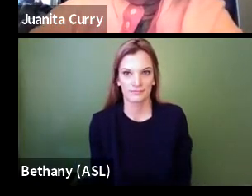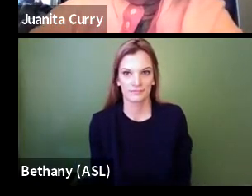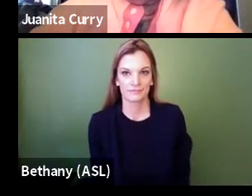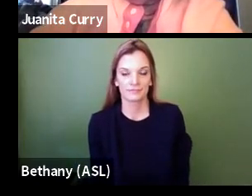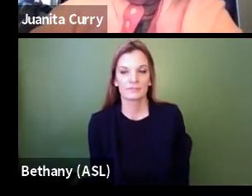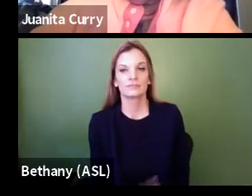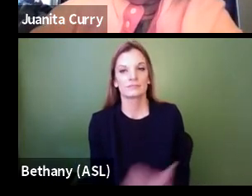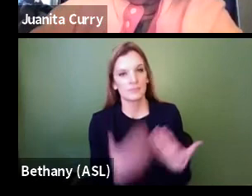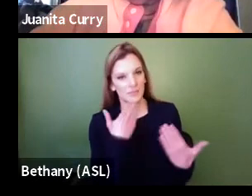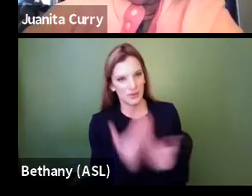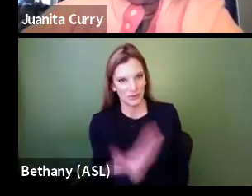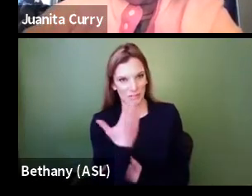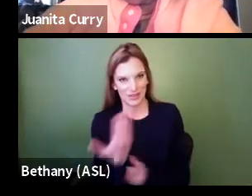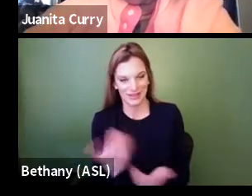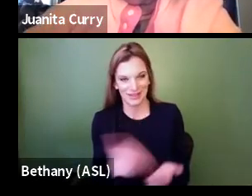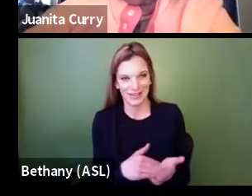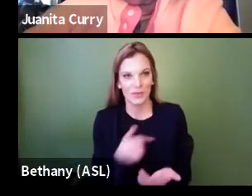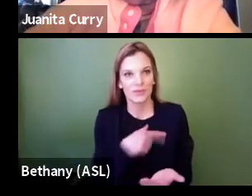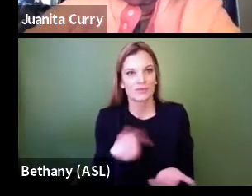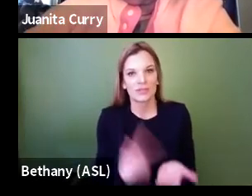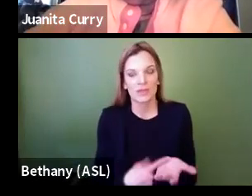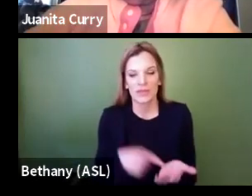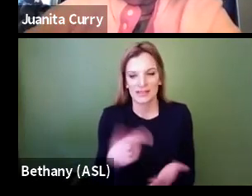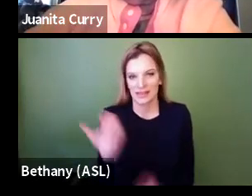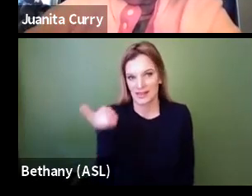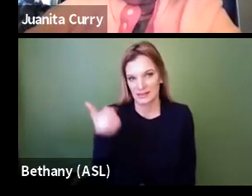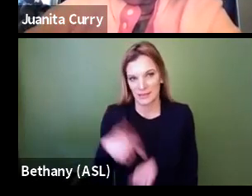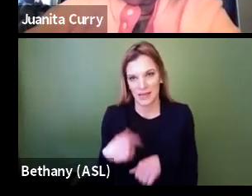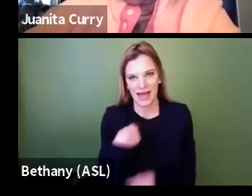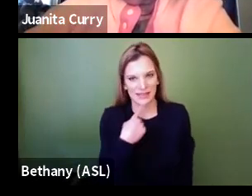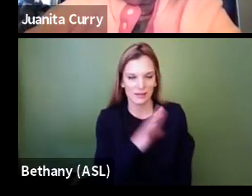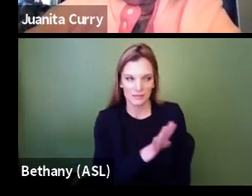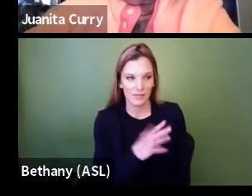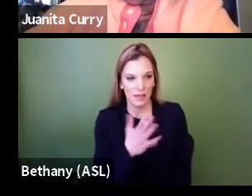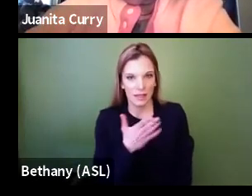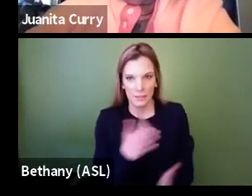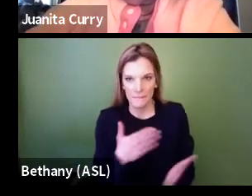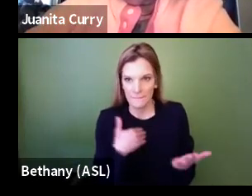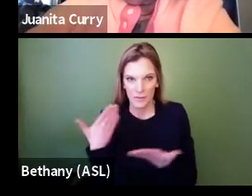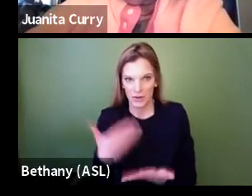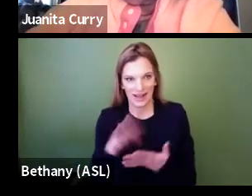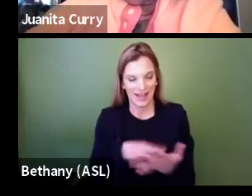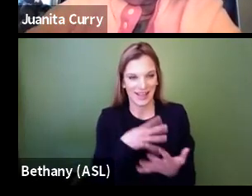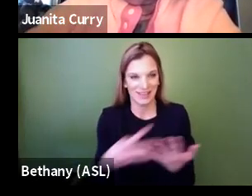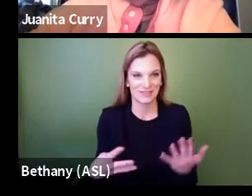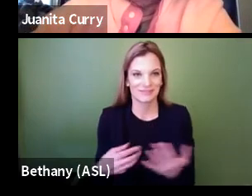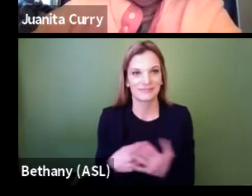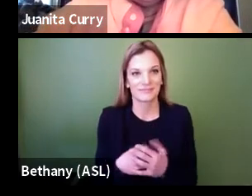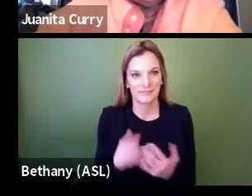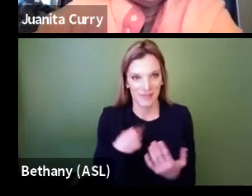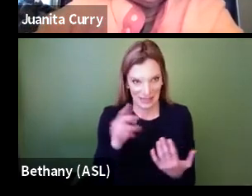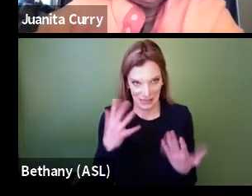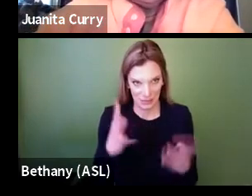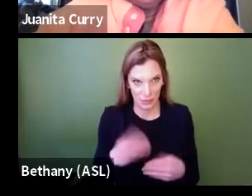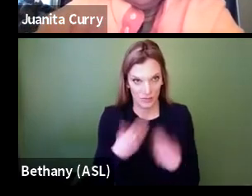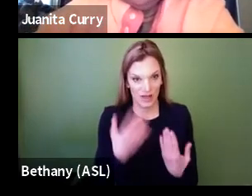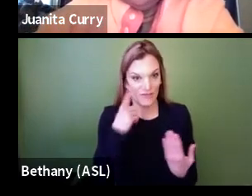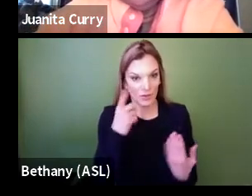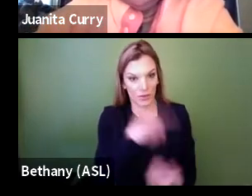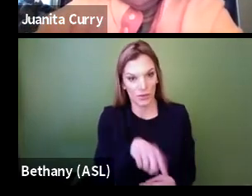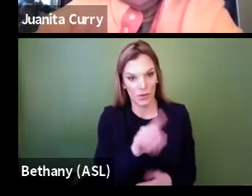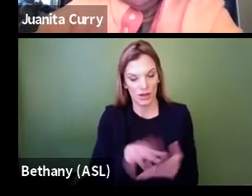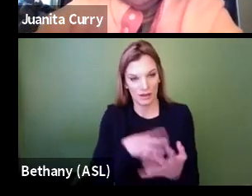Good morning again. We started talking about this last time and I said, let me just bring you a calendar. So I did provide for you a